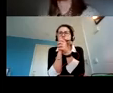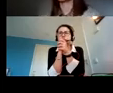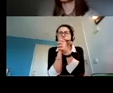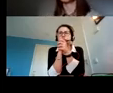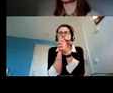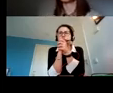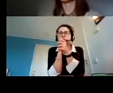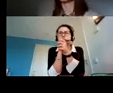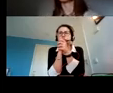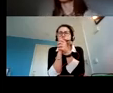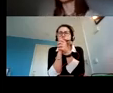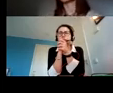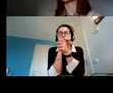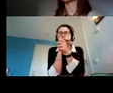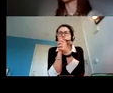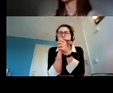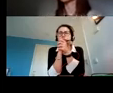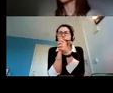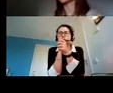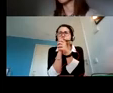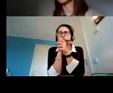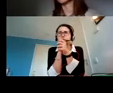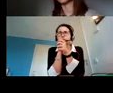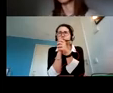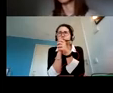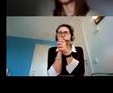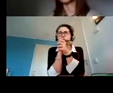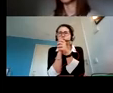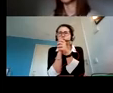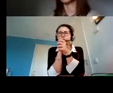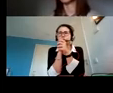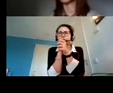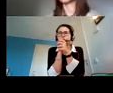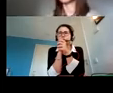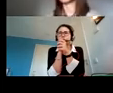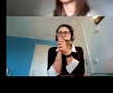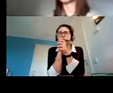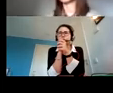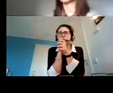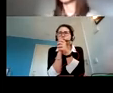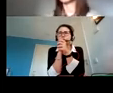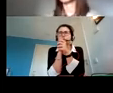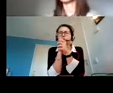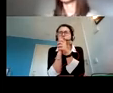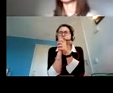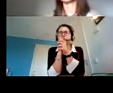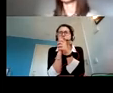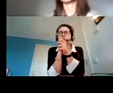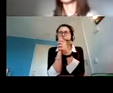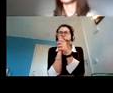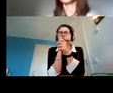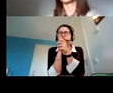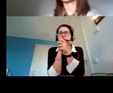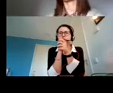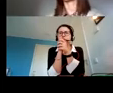directed to public administrations, for example, or to judges and lawyers in Italy. This is part of the